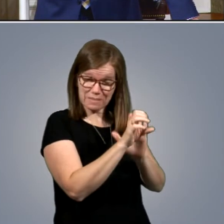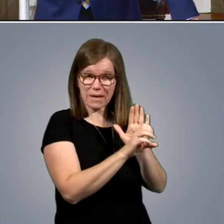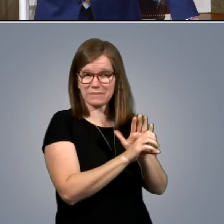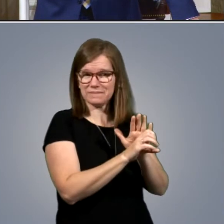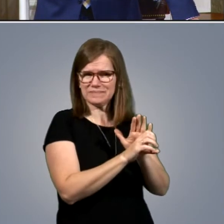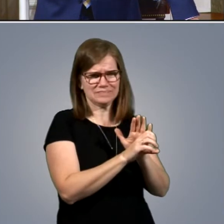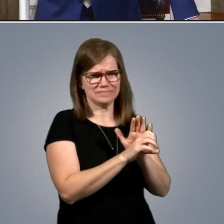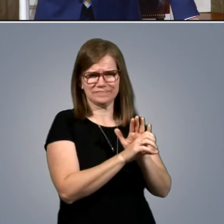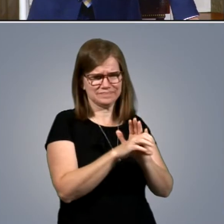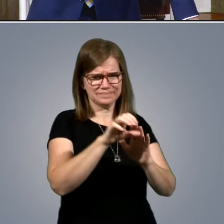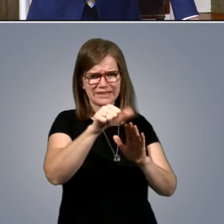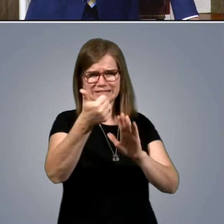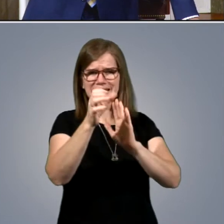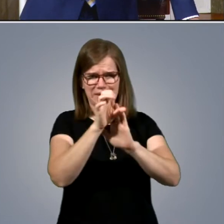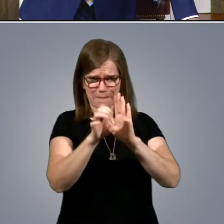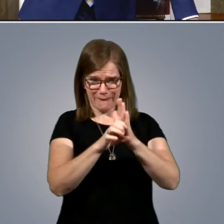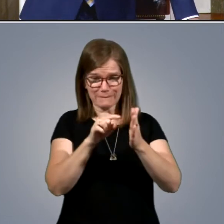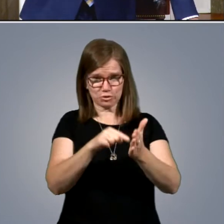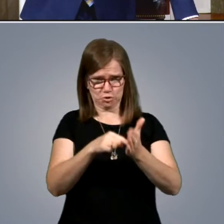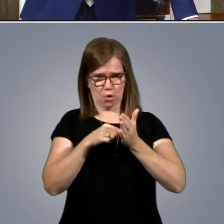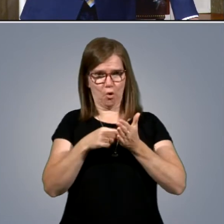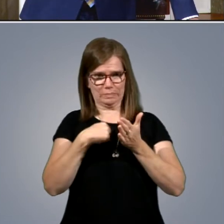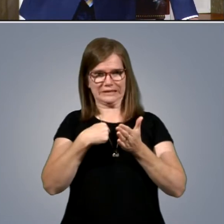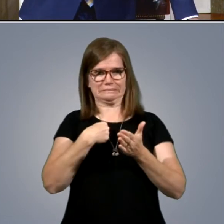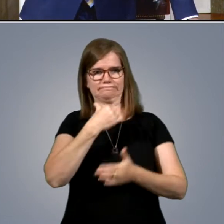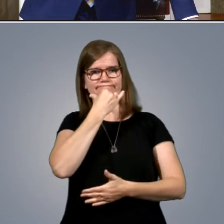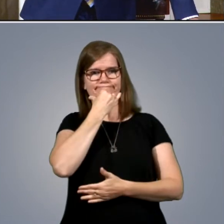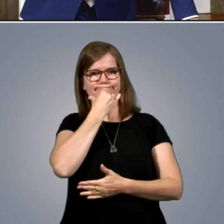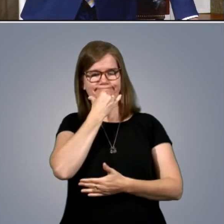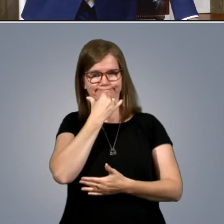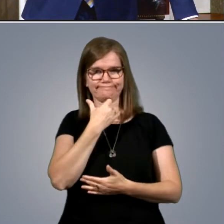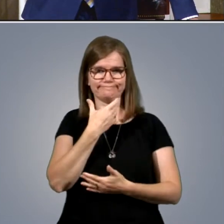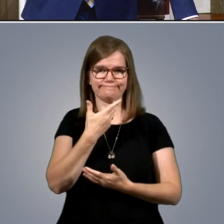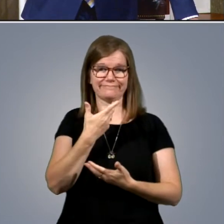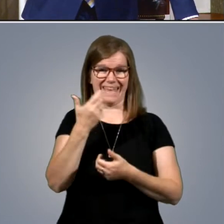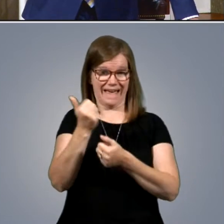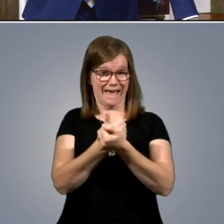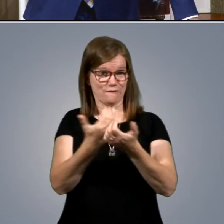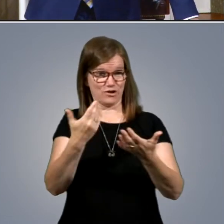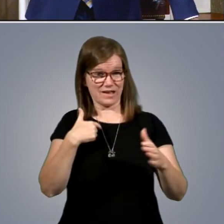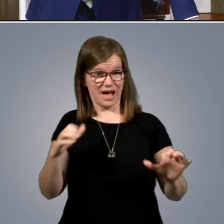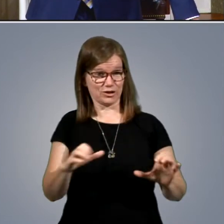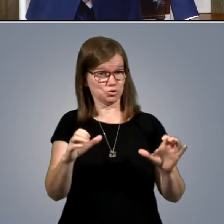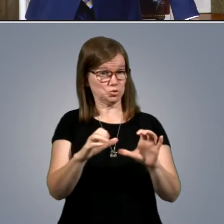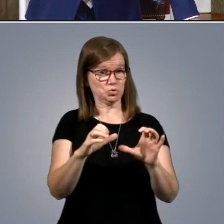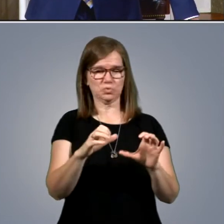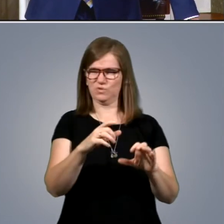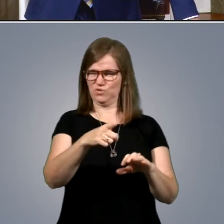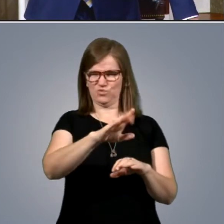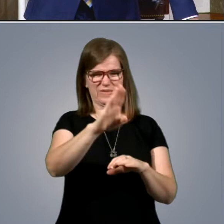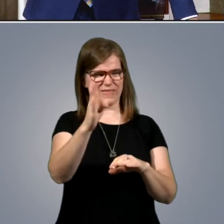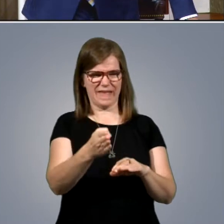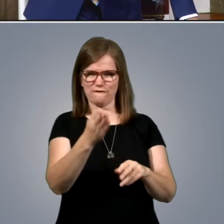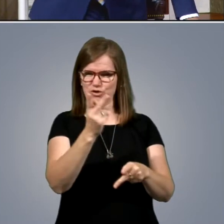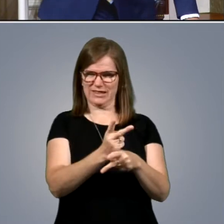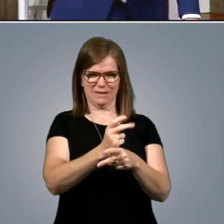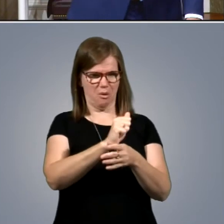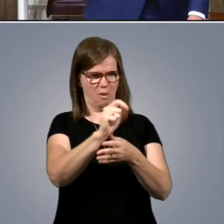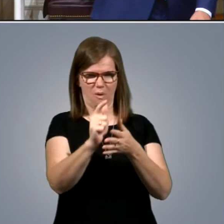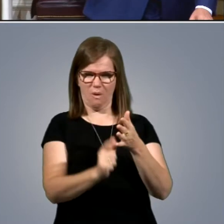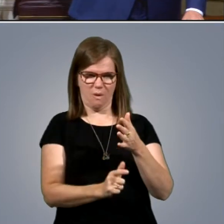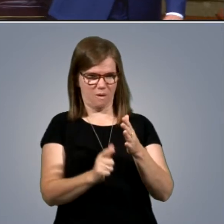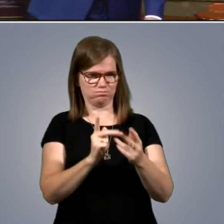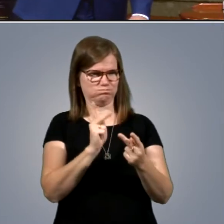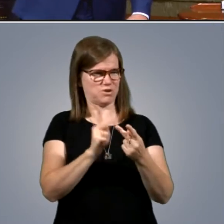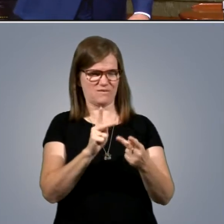with God. The first one, make God first in everything you do. Well, I haven't always done that, and you haven't either. Number two, says,